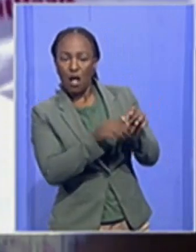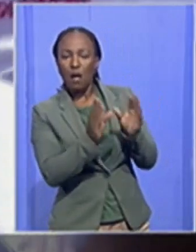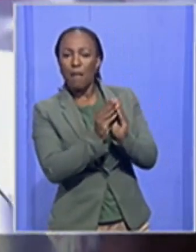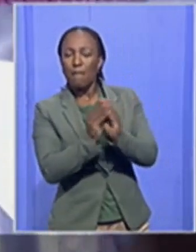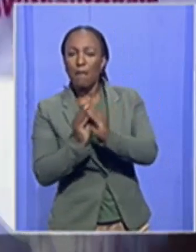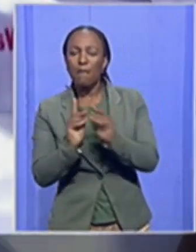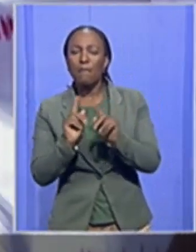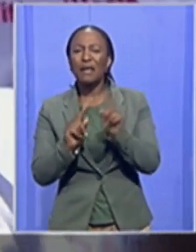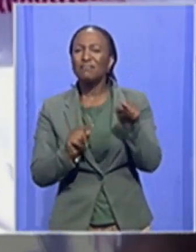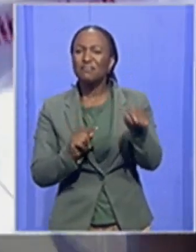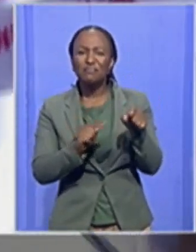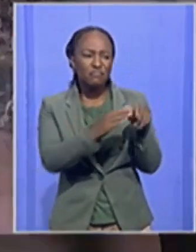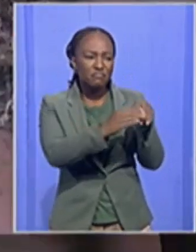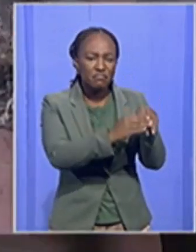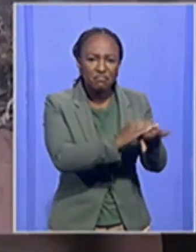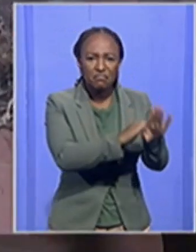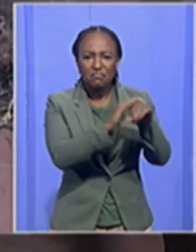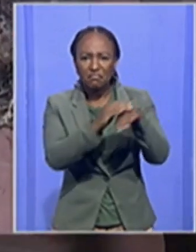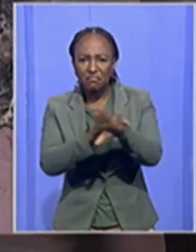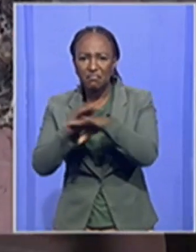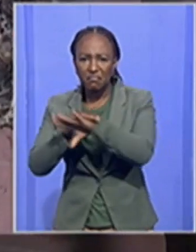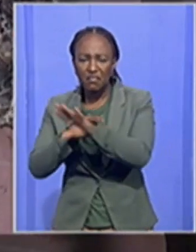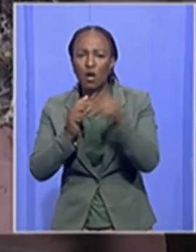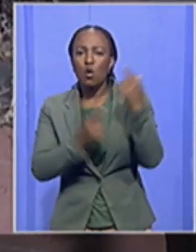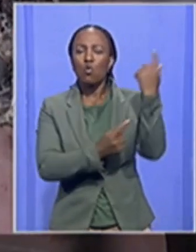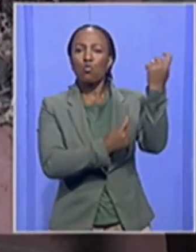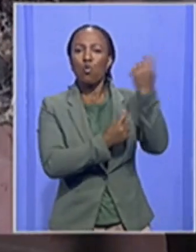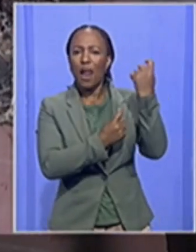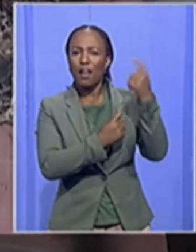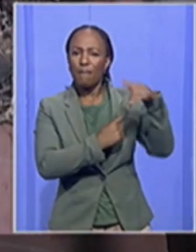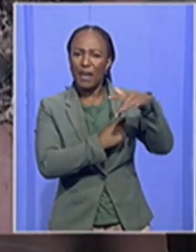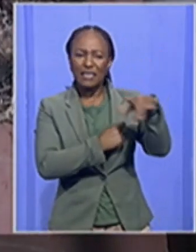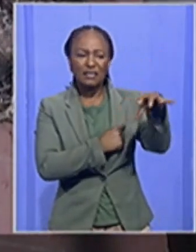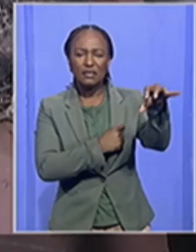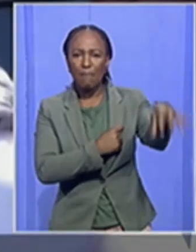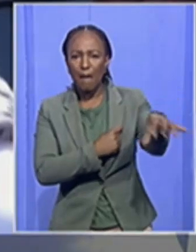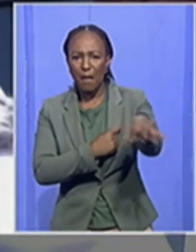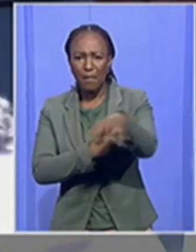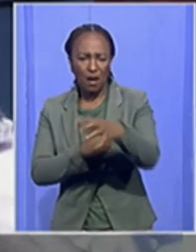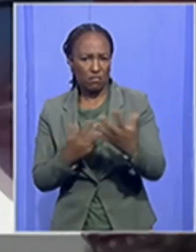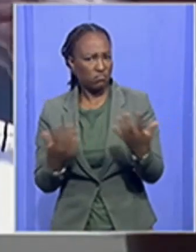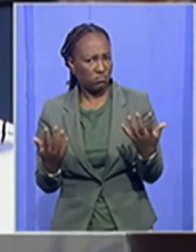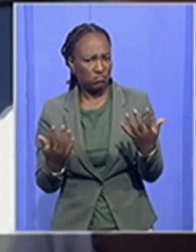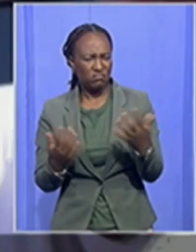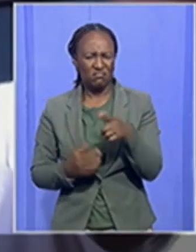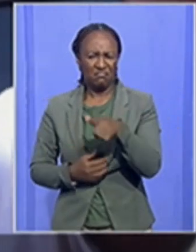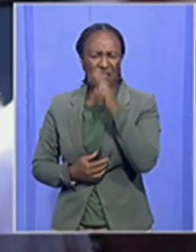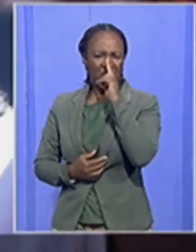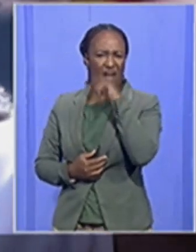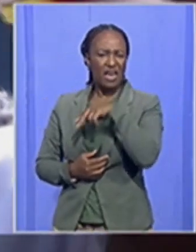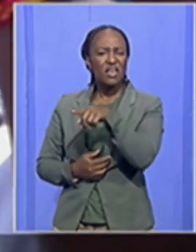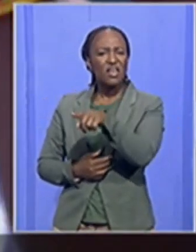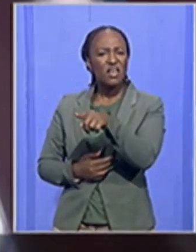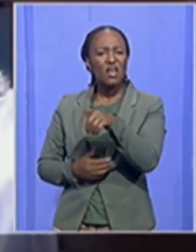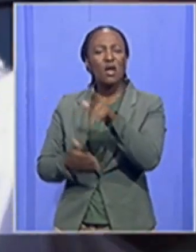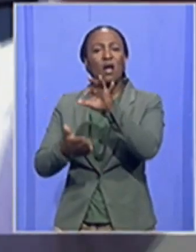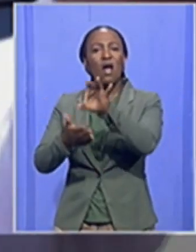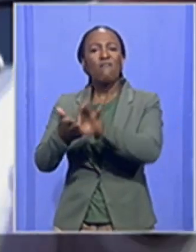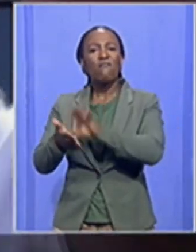areas. And it's funny that whenever it comes to voting, you are able to extend your hand, let's about